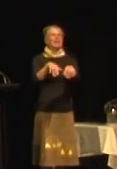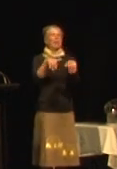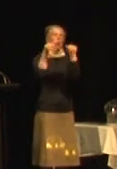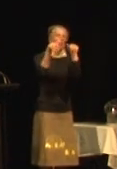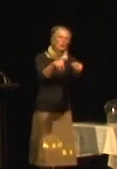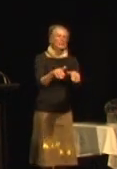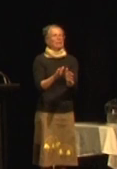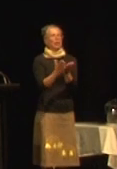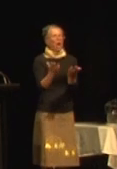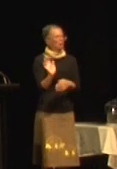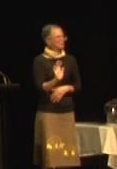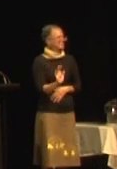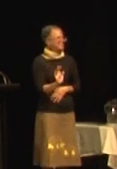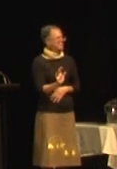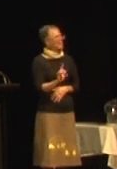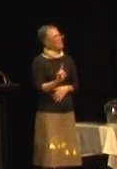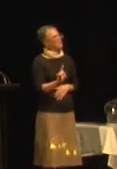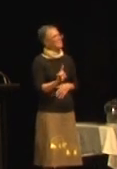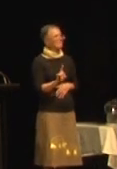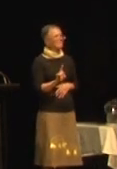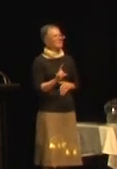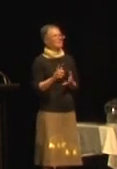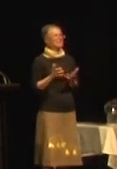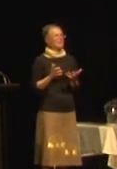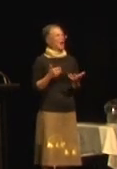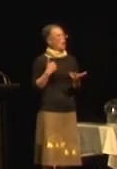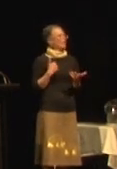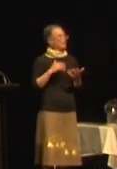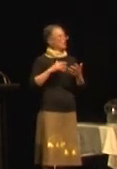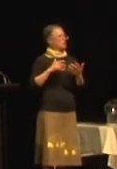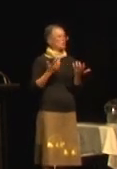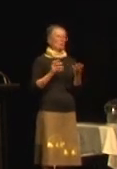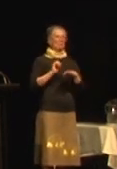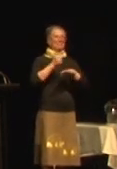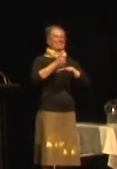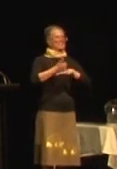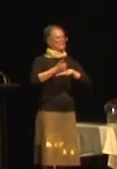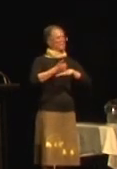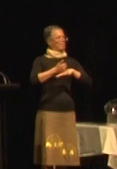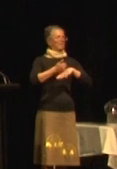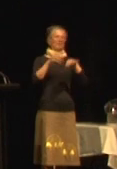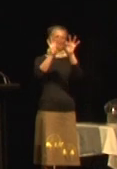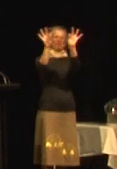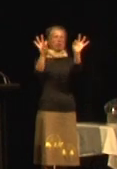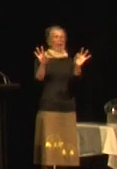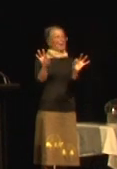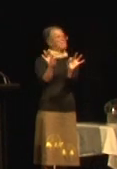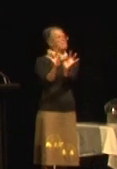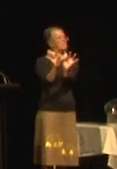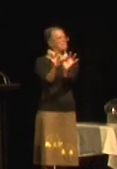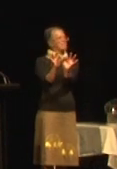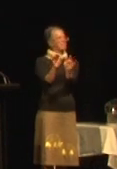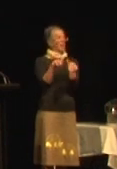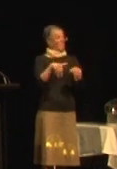framing is necessary. Some framing is necessary. That scaffolding of the word museum is highly